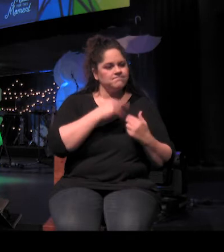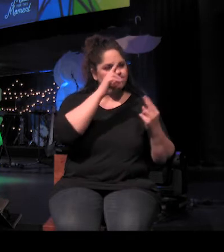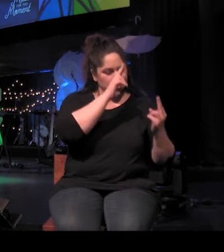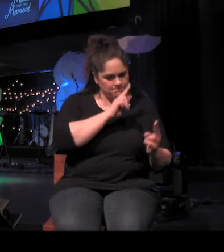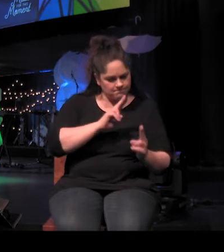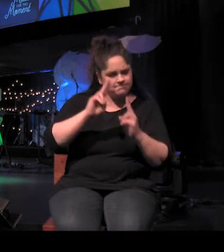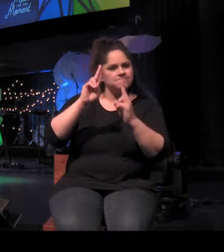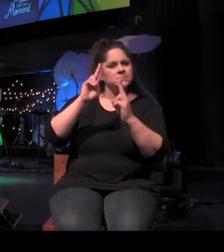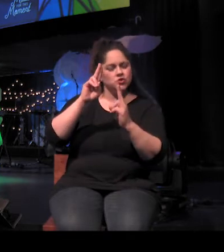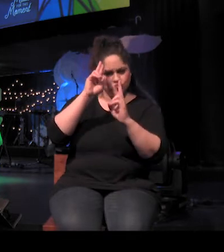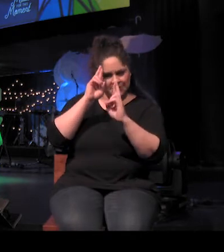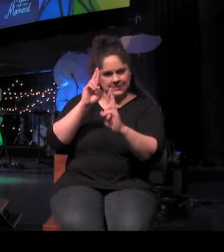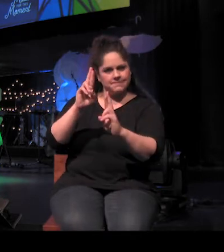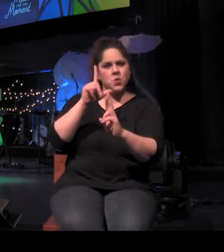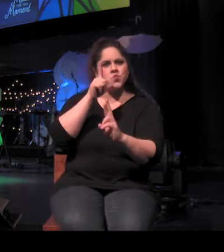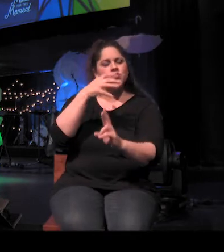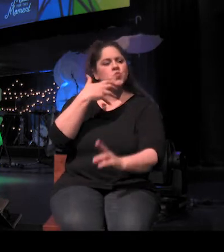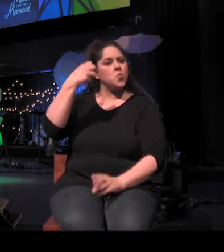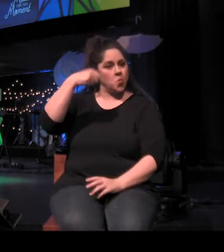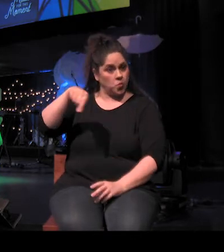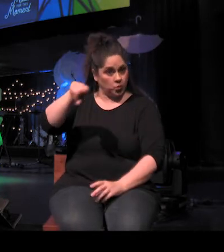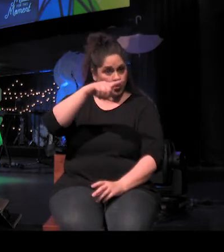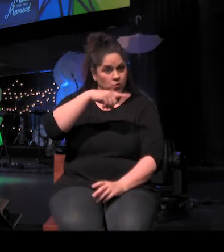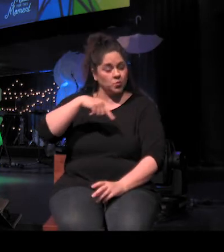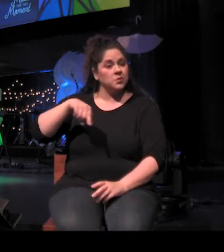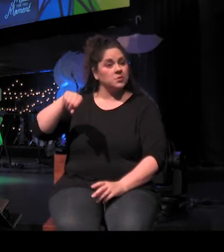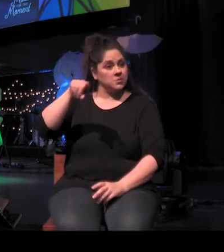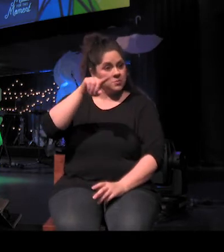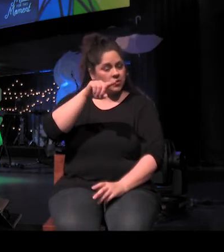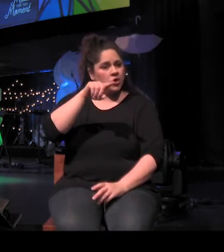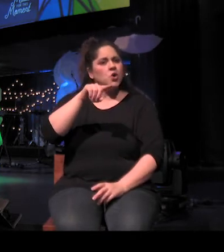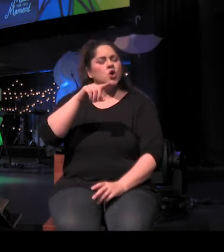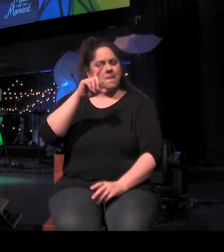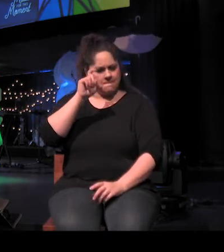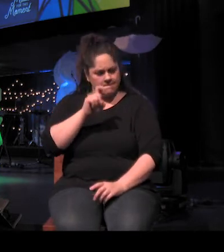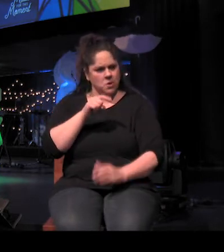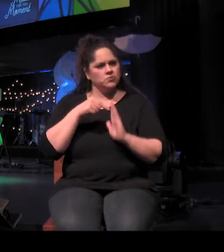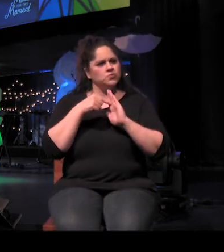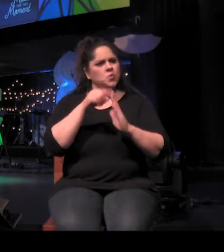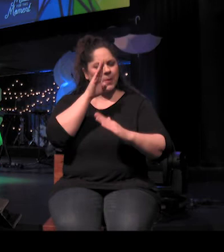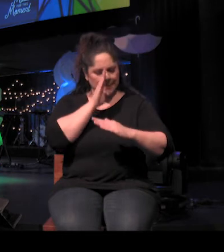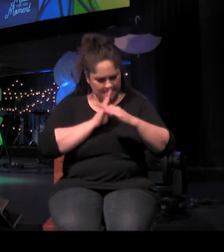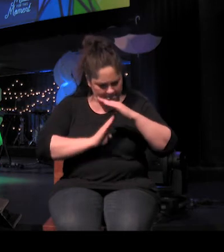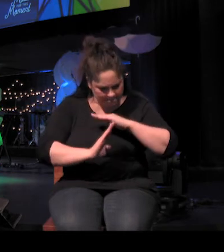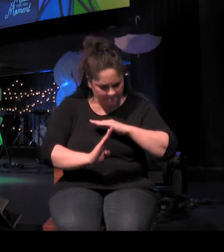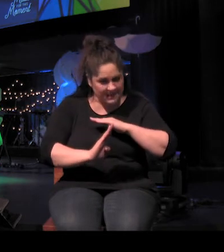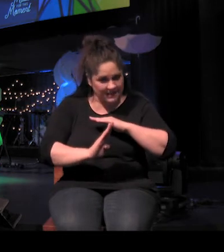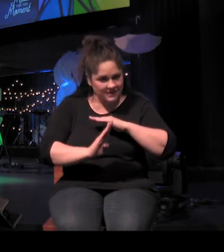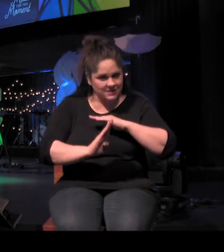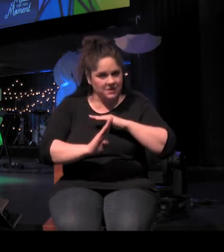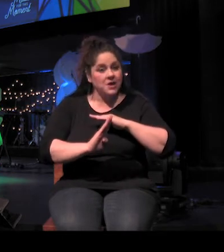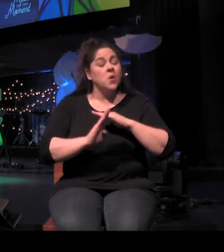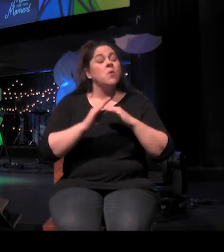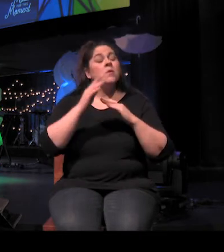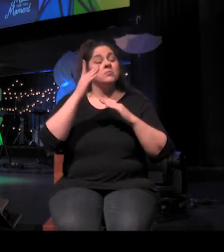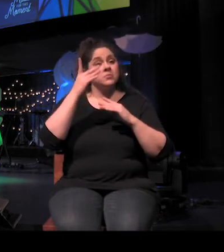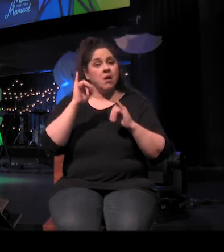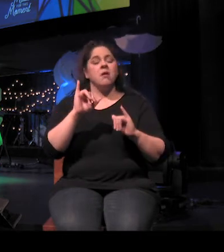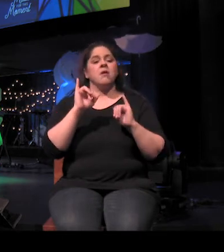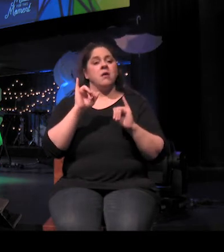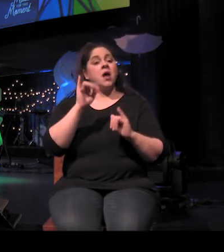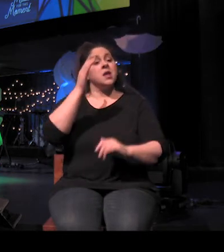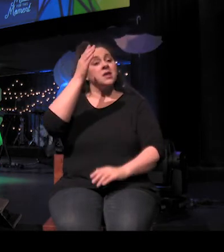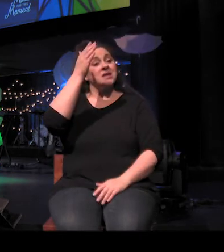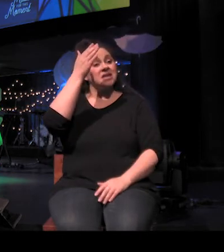of you, dress yourselves or clothe yourselves in humility as you relate to one another. For